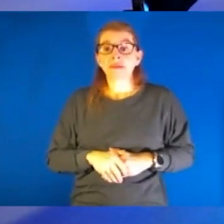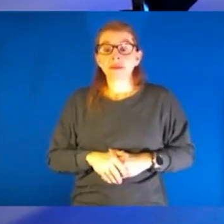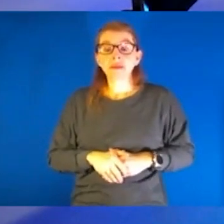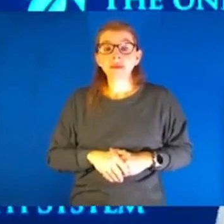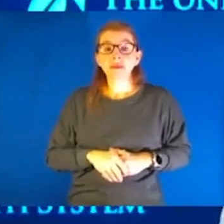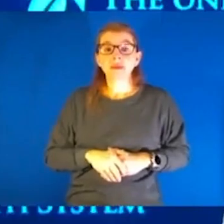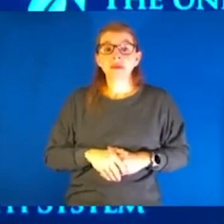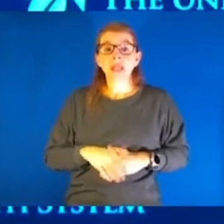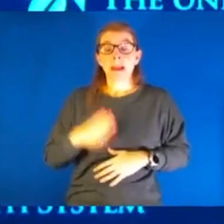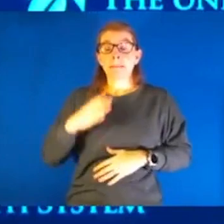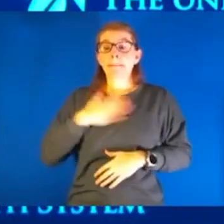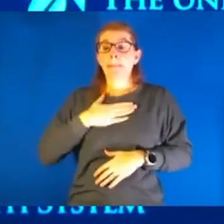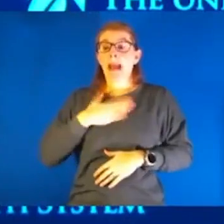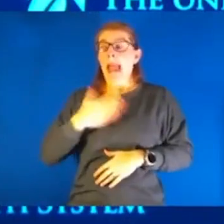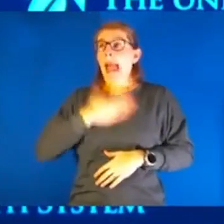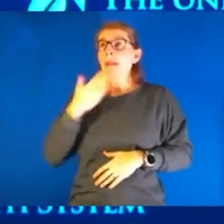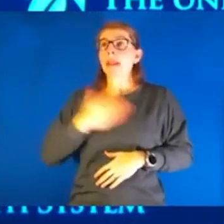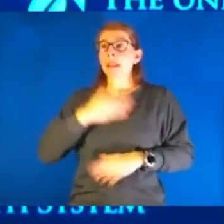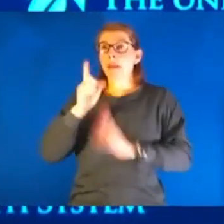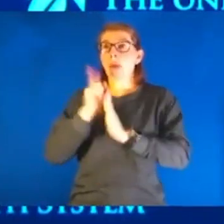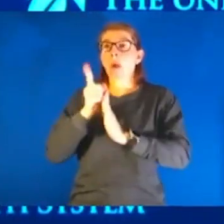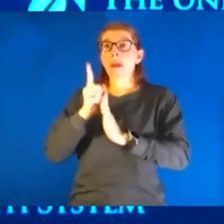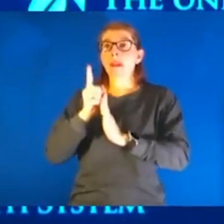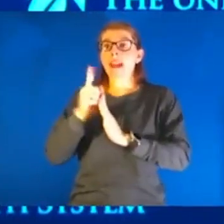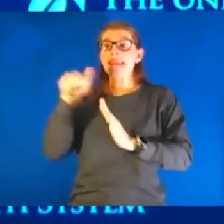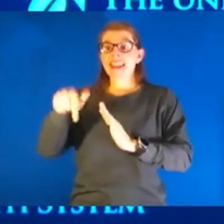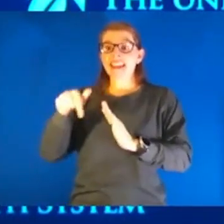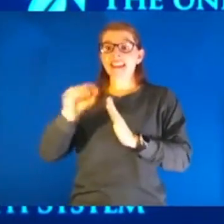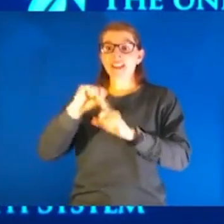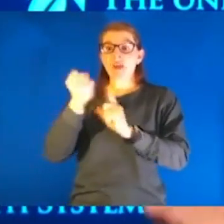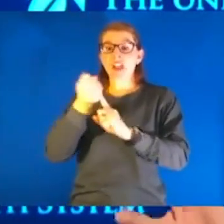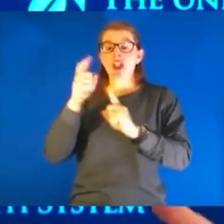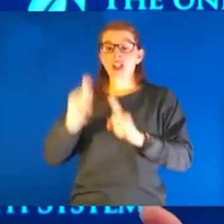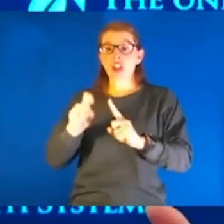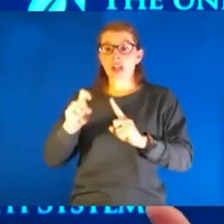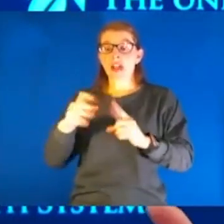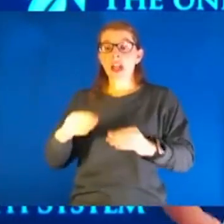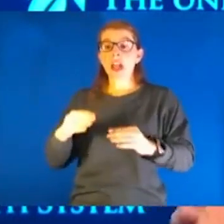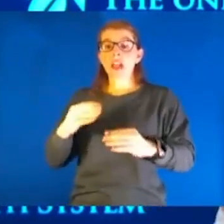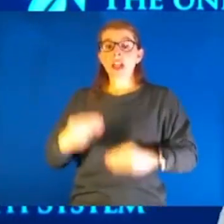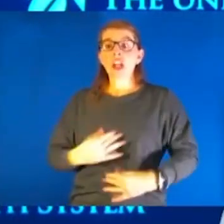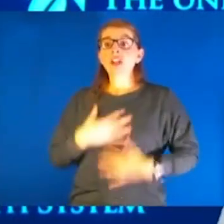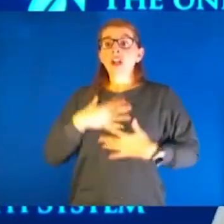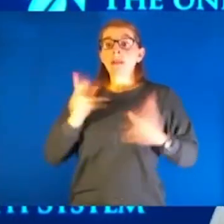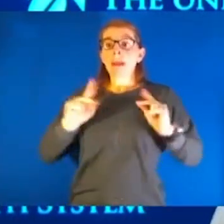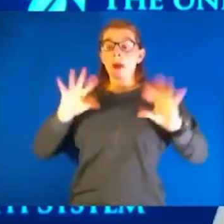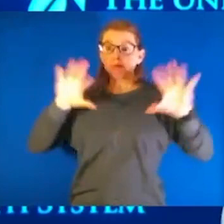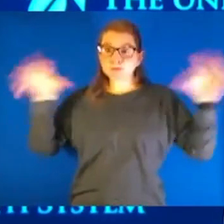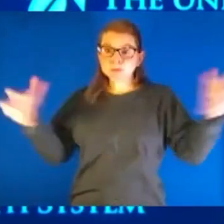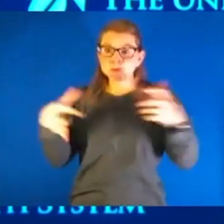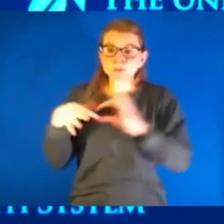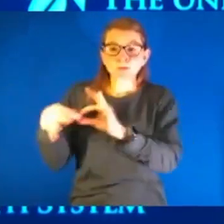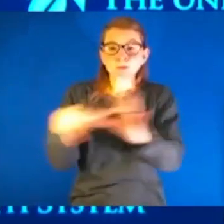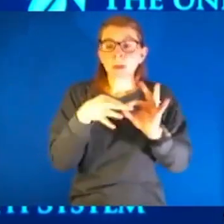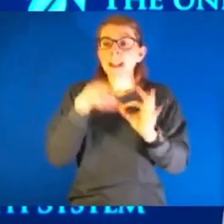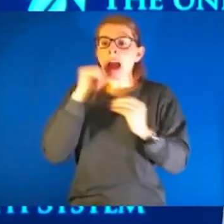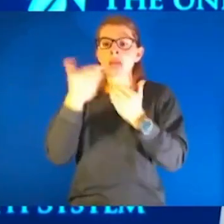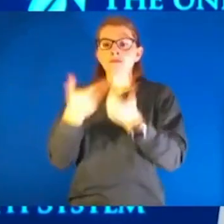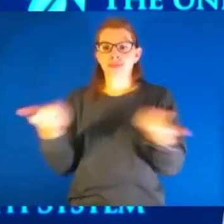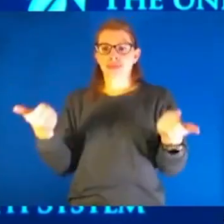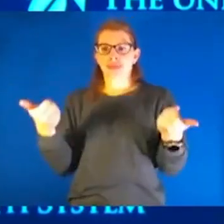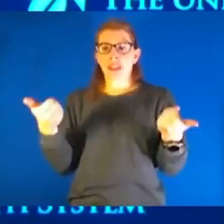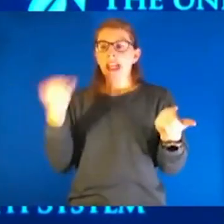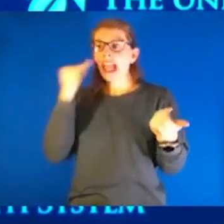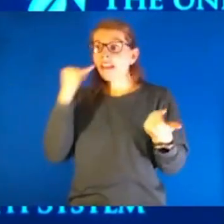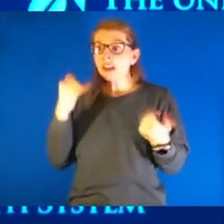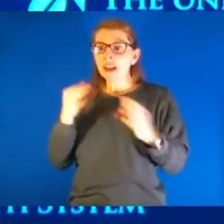should rally mankind to come together, as opposed to allowing it to split us apart. That's right. Because if we rally together, we can solve it. And then what